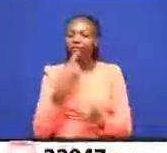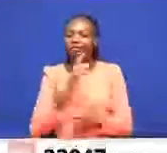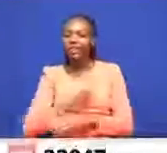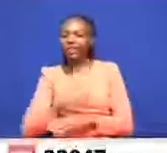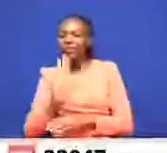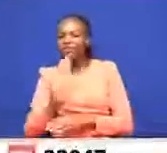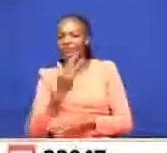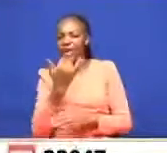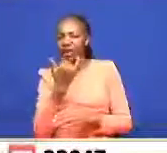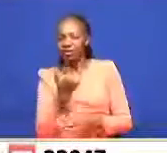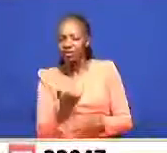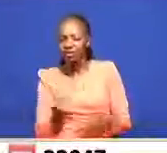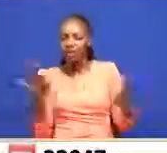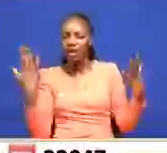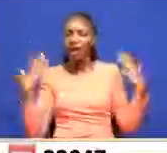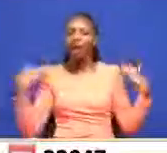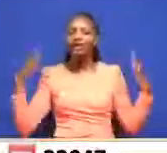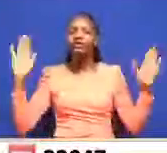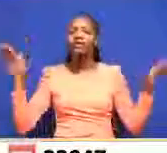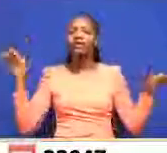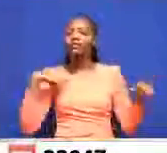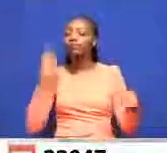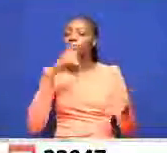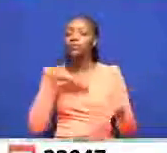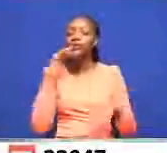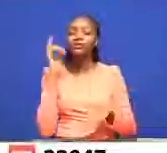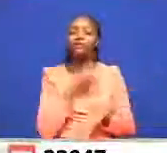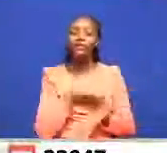young angels robbed their lives too early.